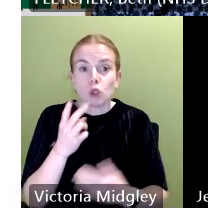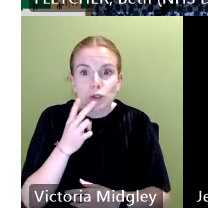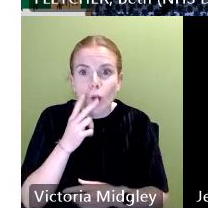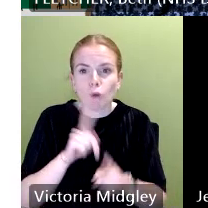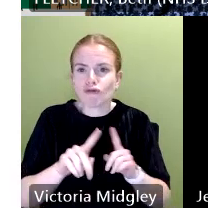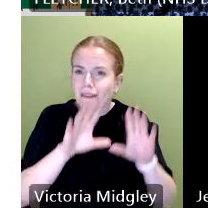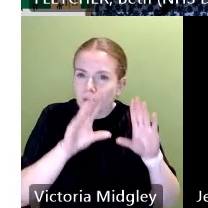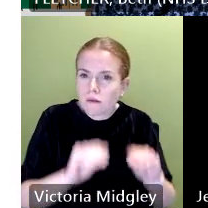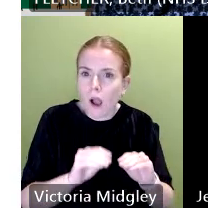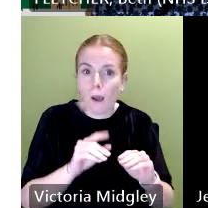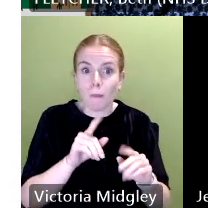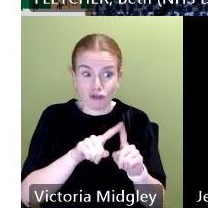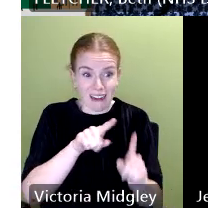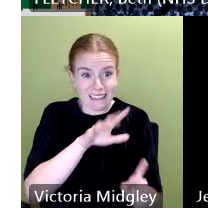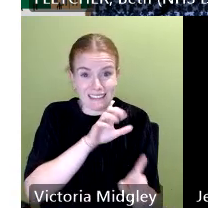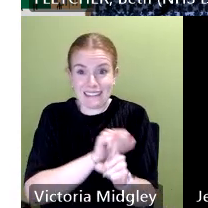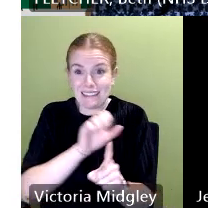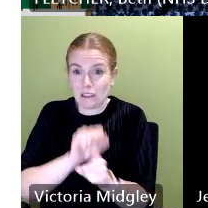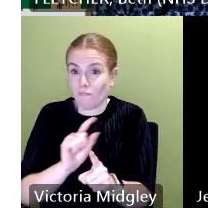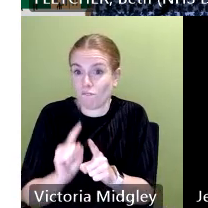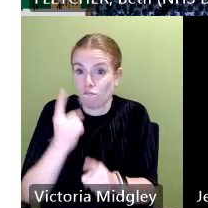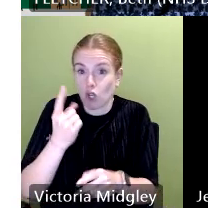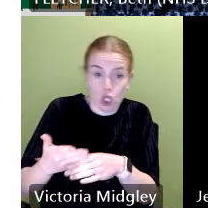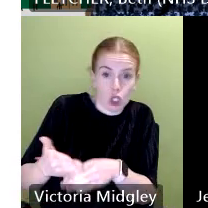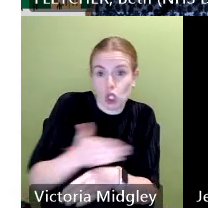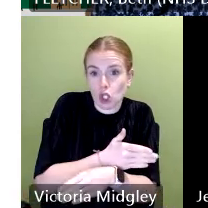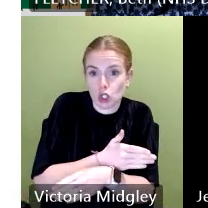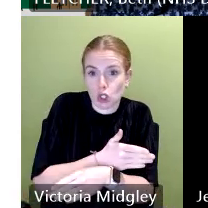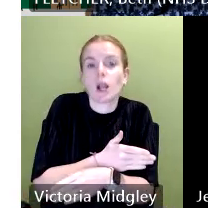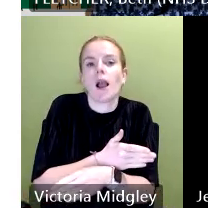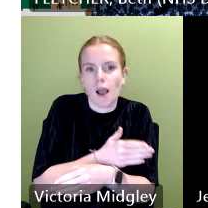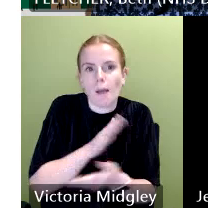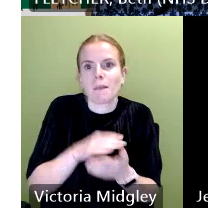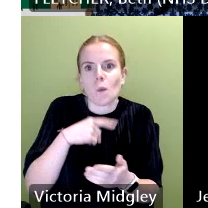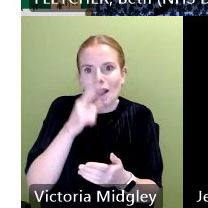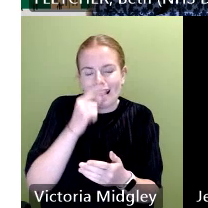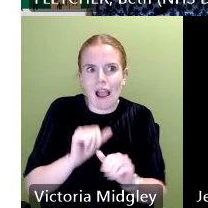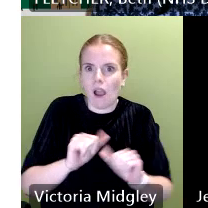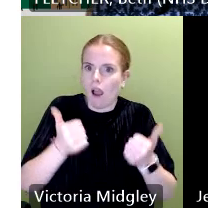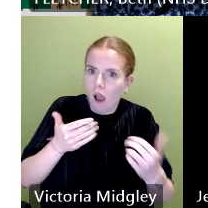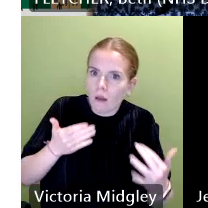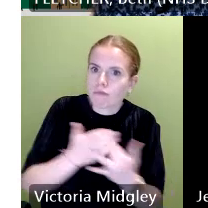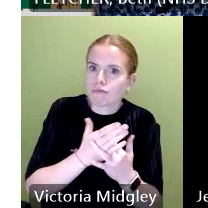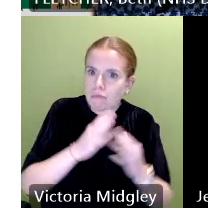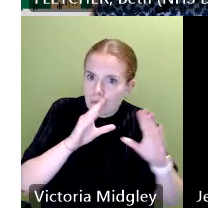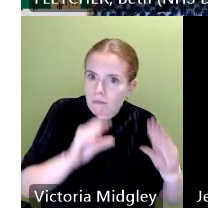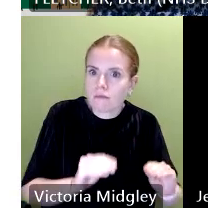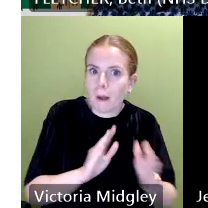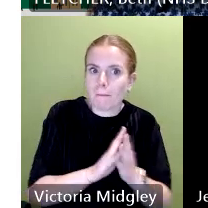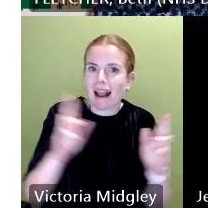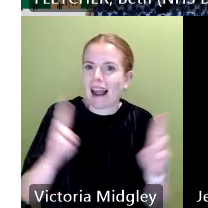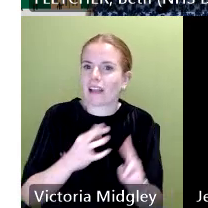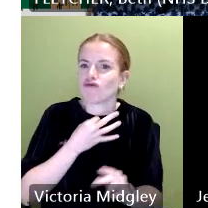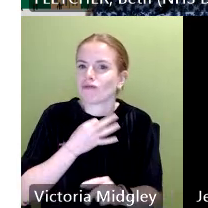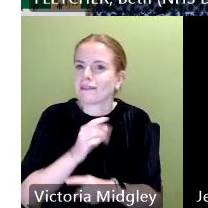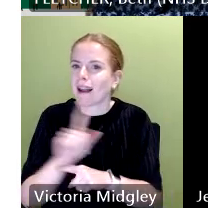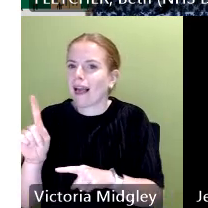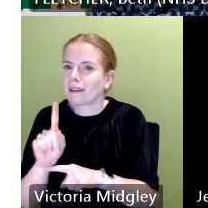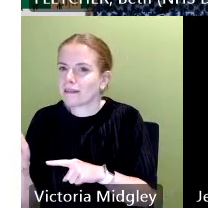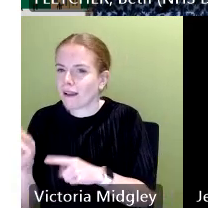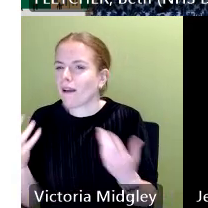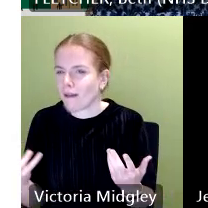more of that, we can then focus our treatment on, in a much more considered way. So